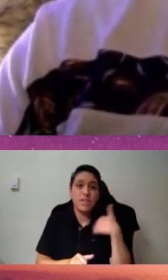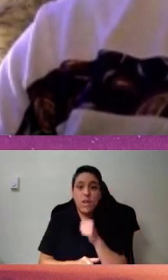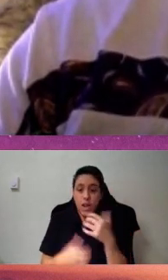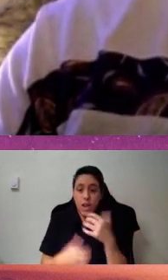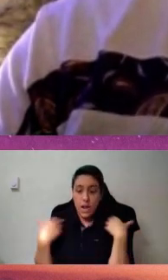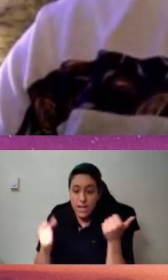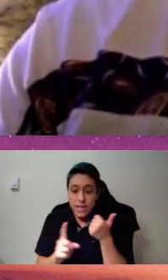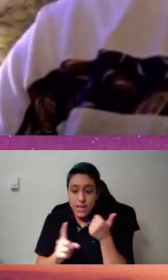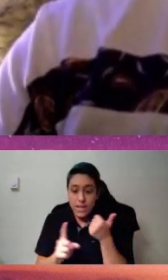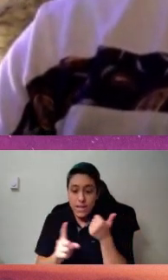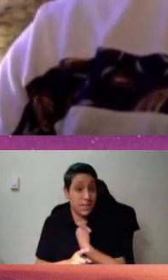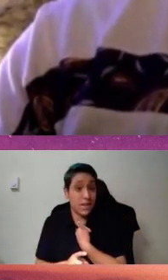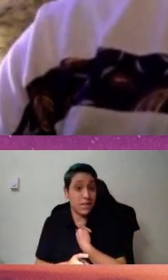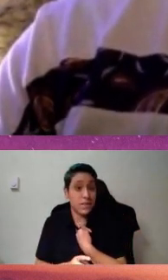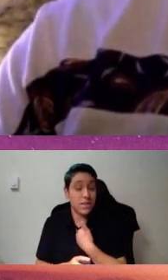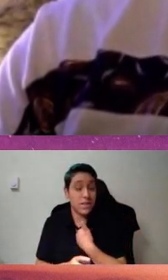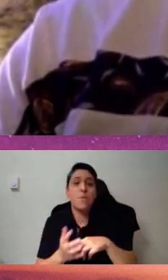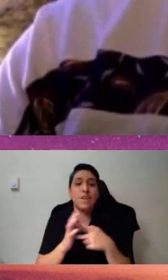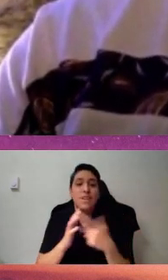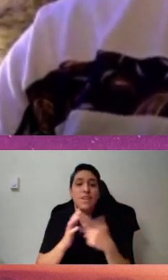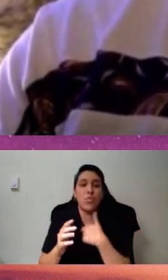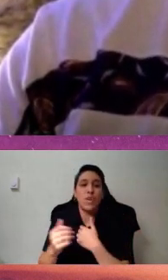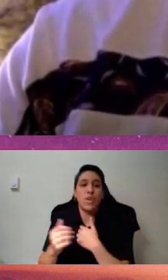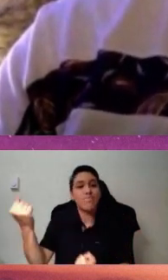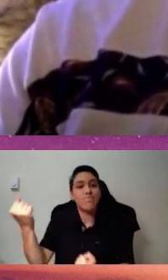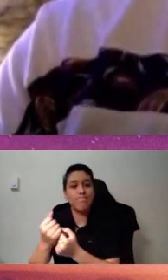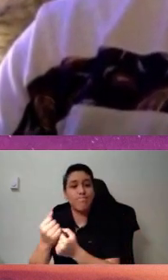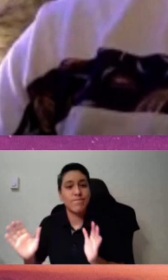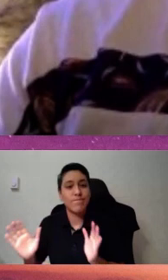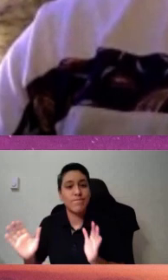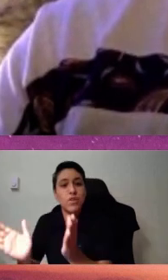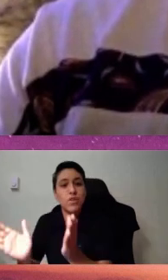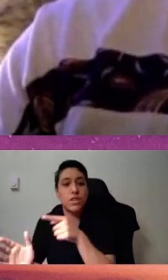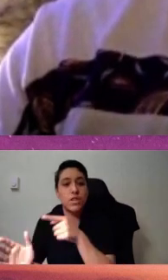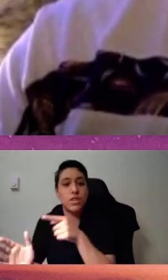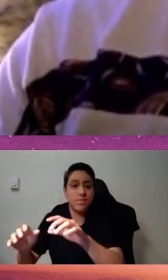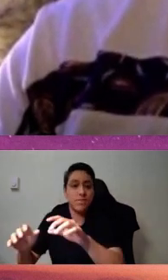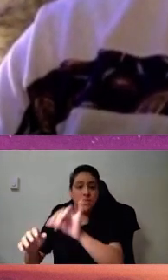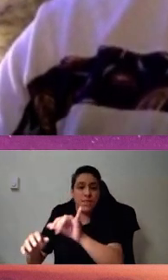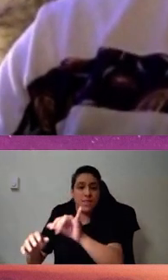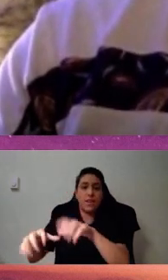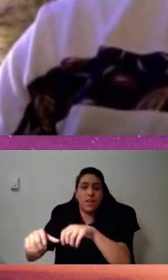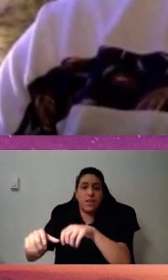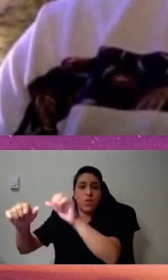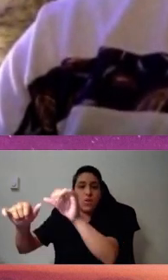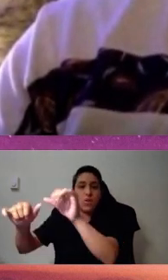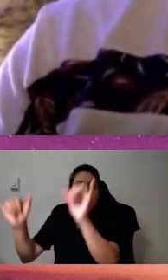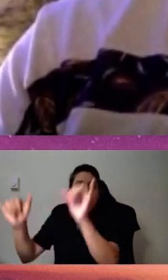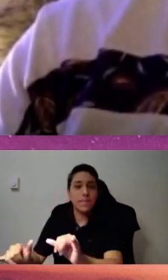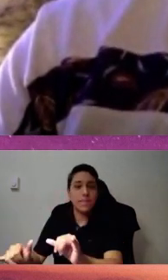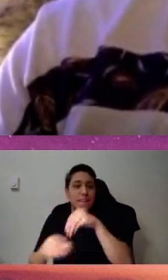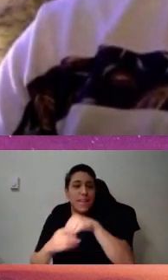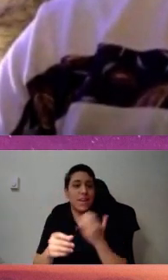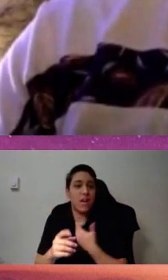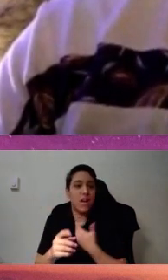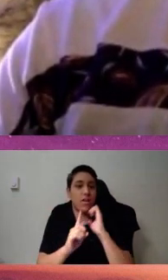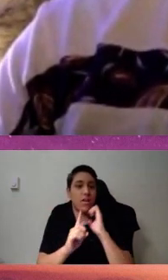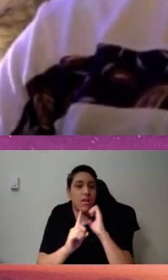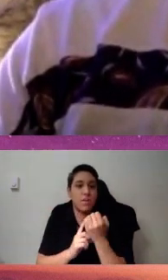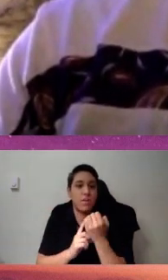enacting colonialism. We're actually perpetuating colonialism onto our environments, because colonialism